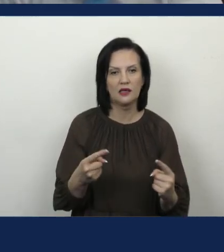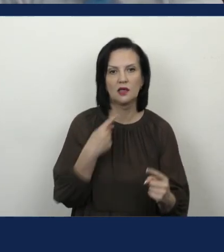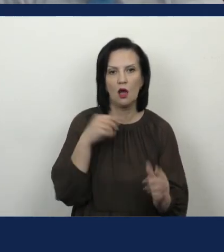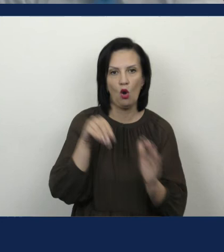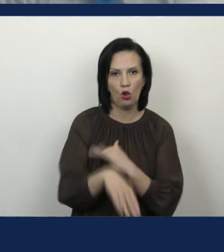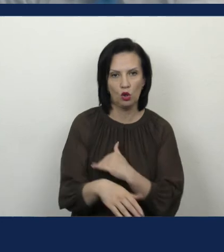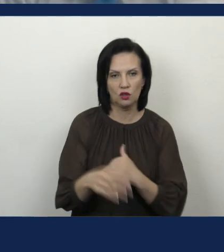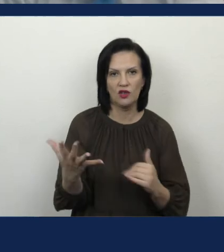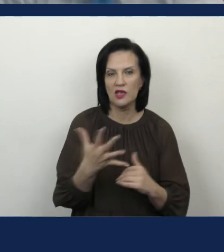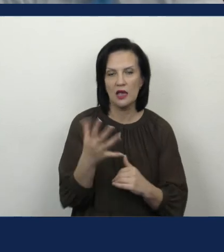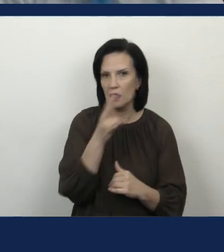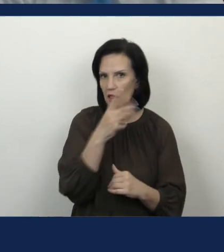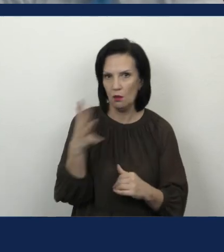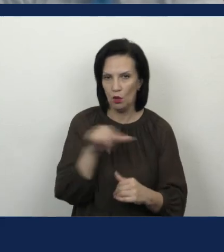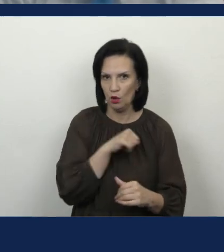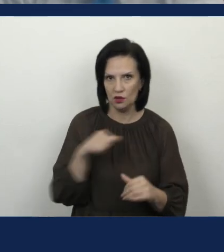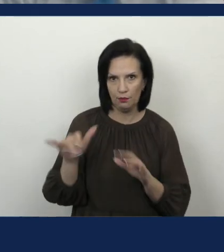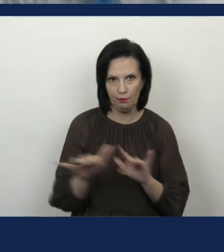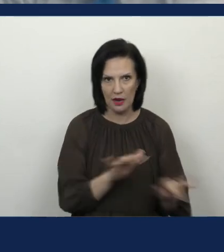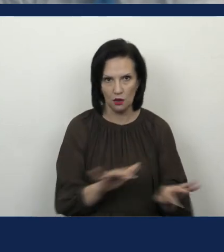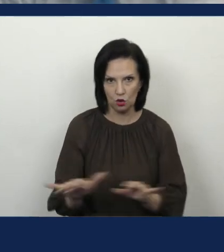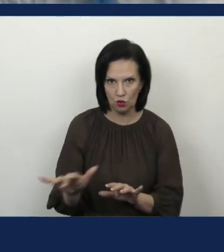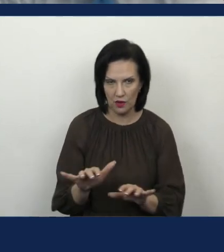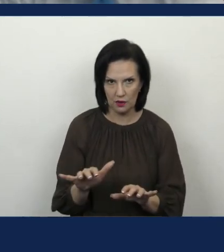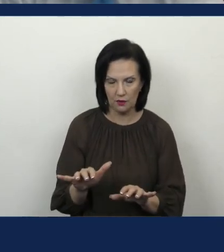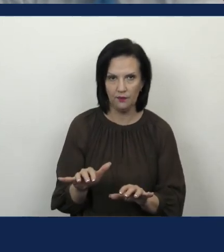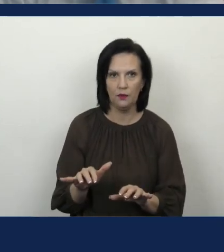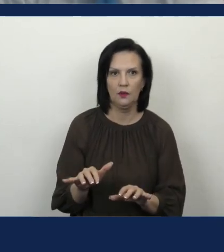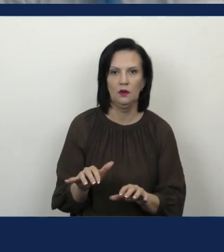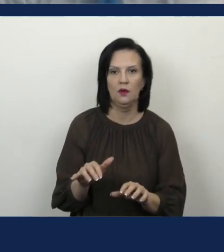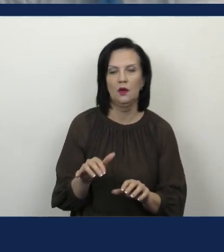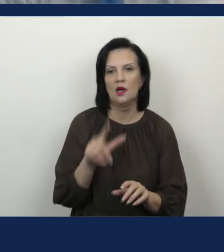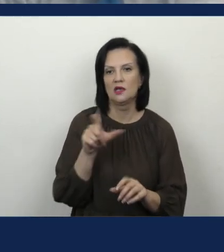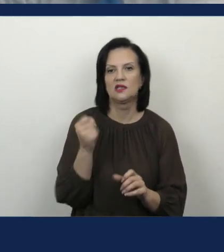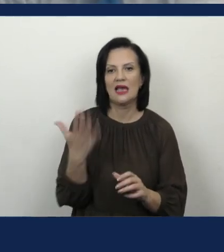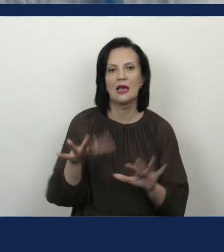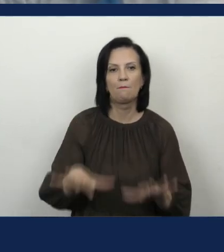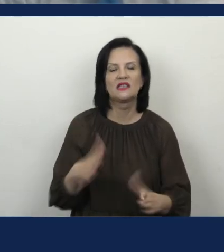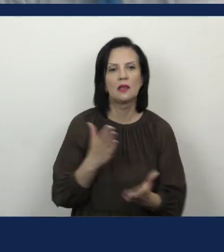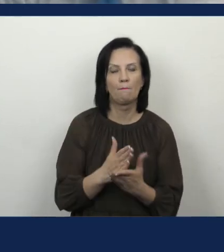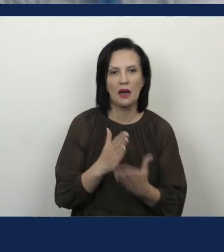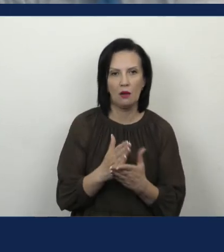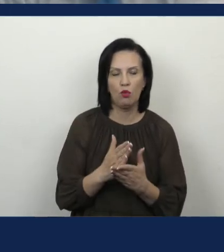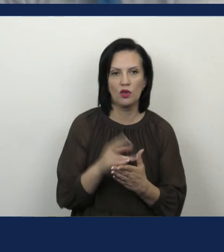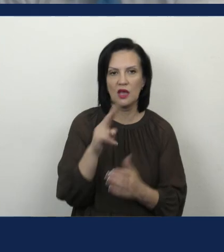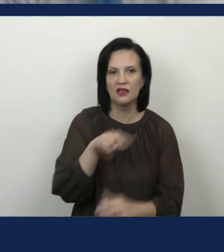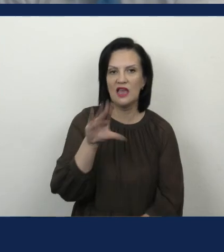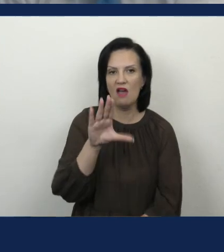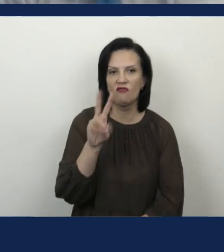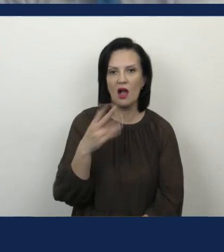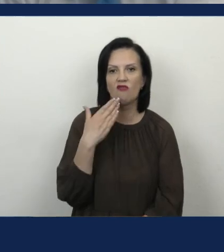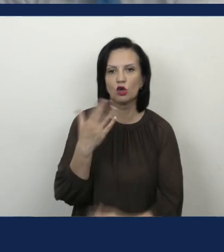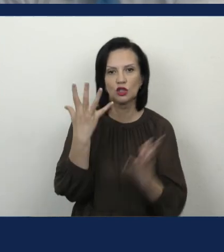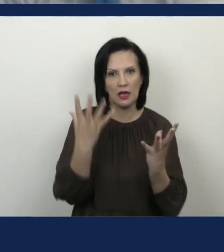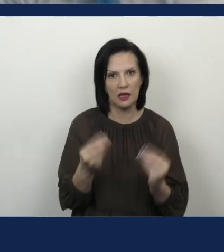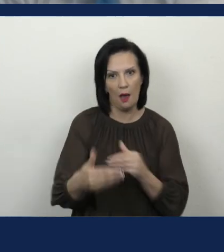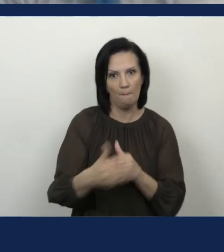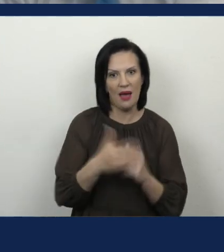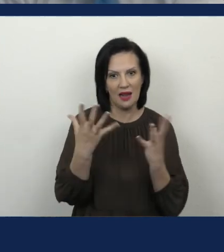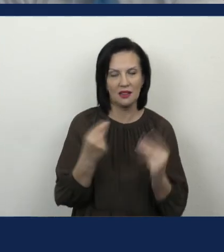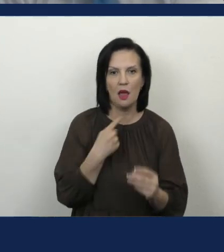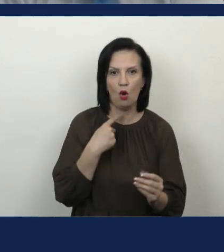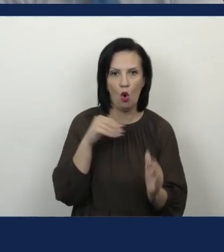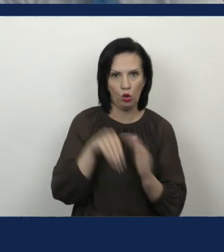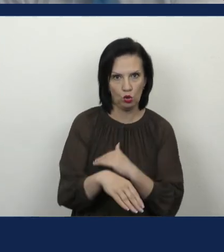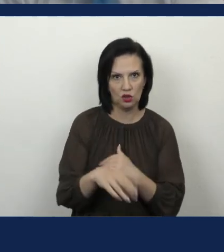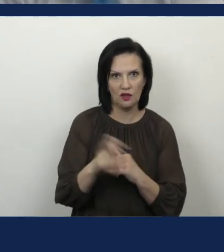at one's home. To organize such voting for the people who cannot move by themselves, the TEC on the very